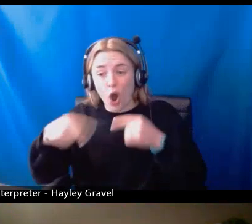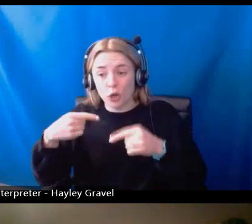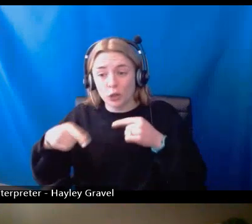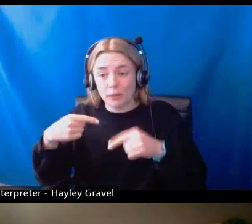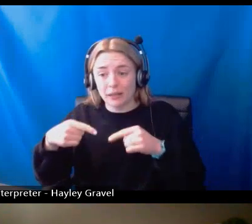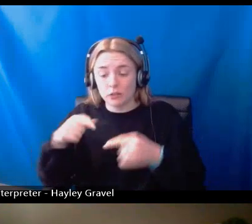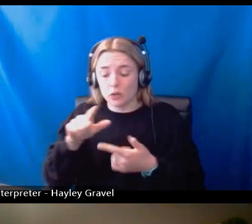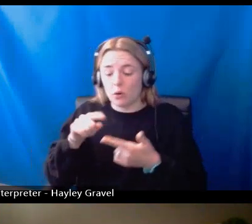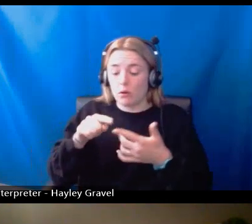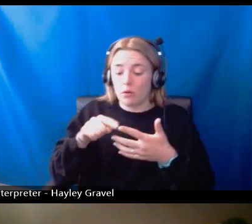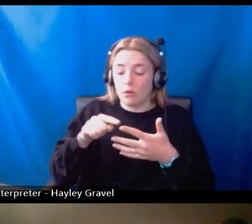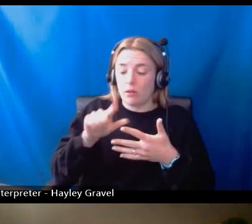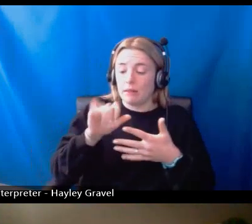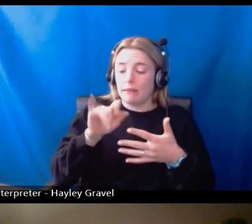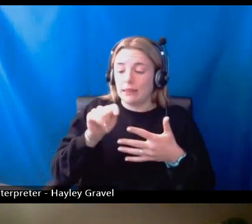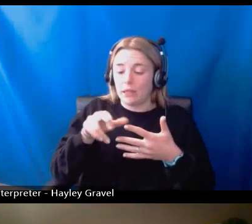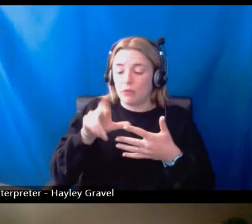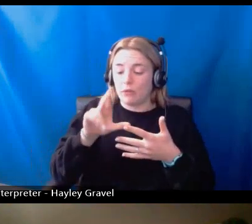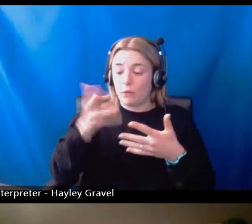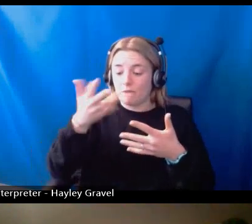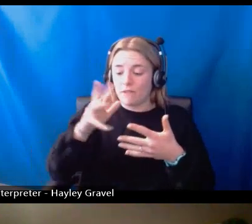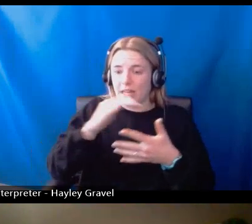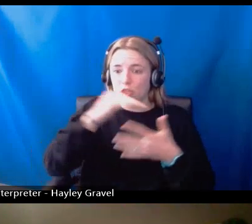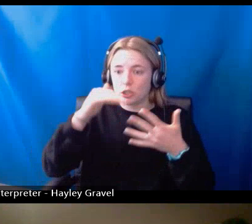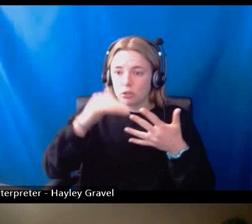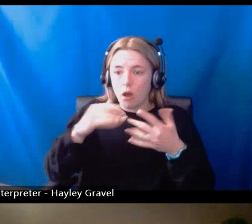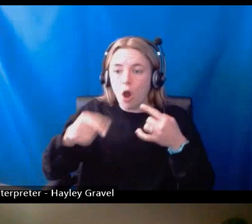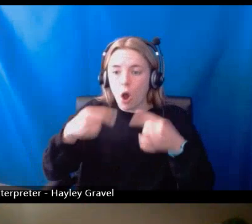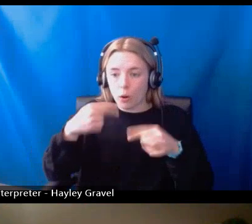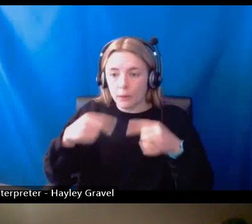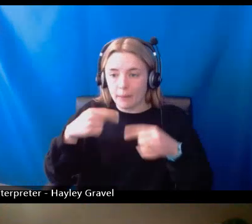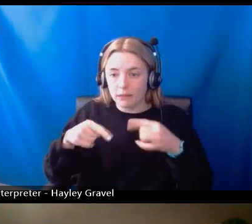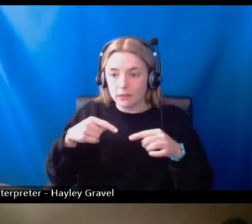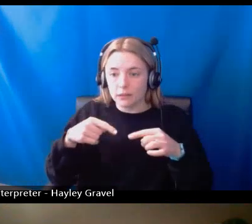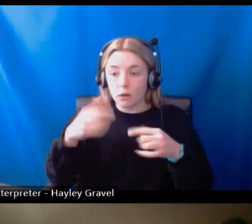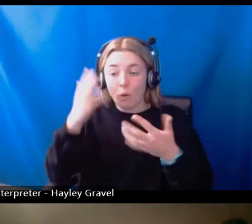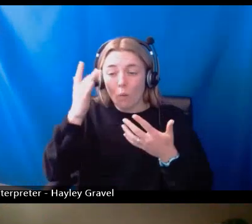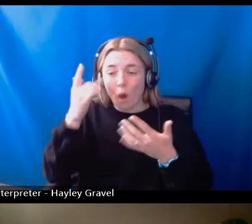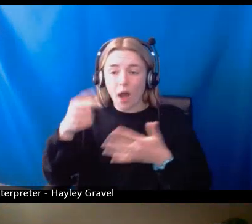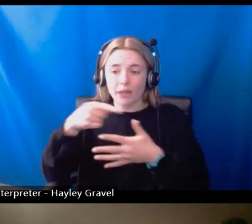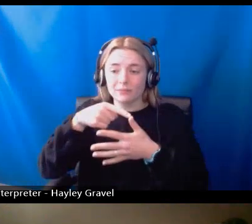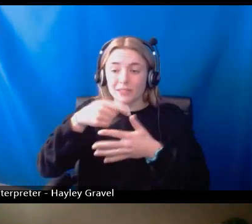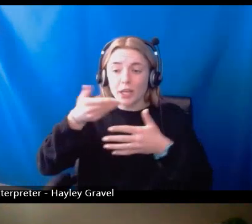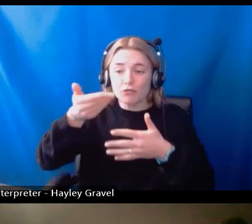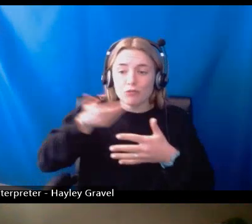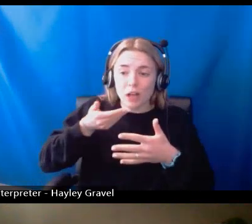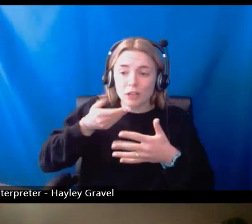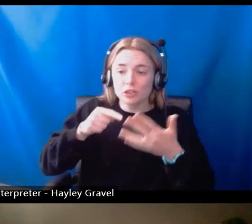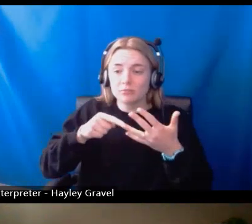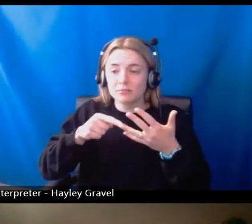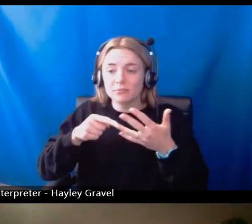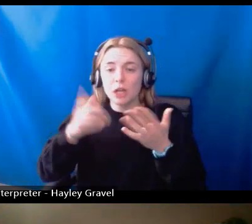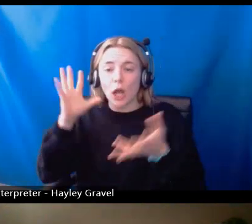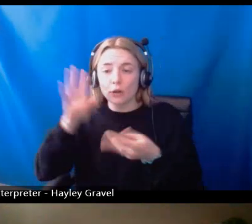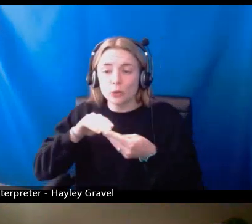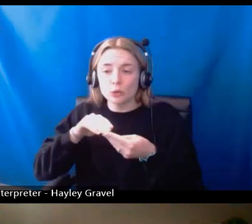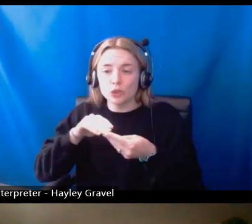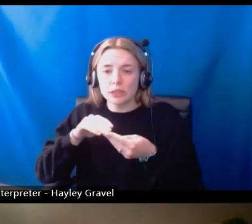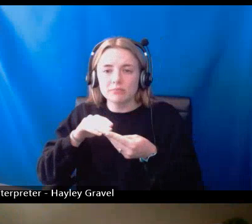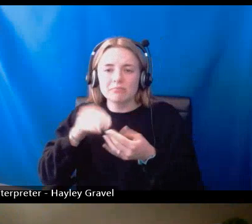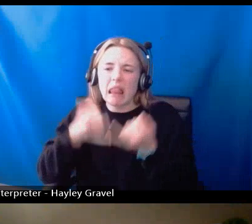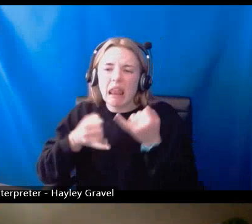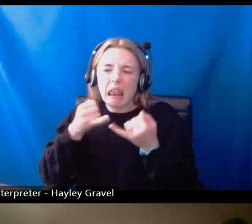review is in terms of the space and place that it's at. So I would start working on your argument and